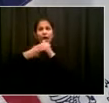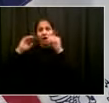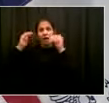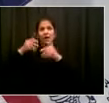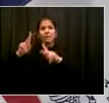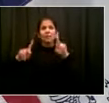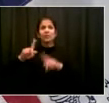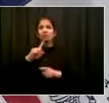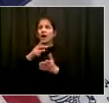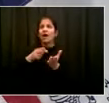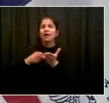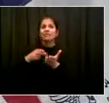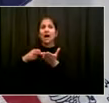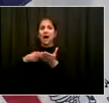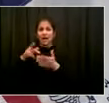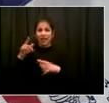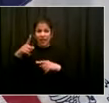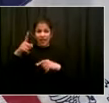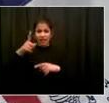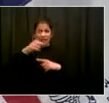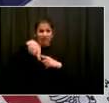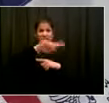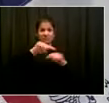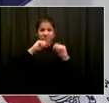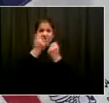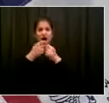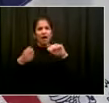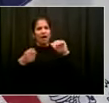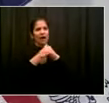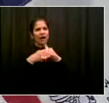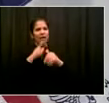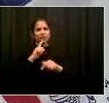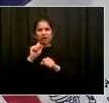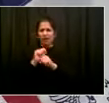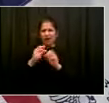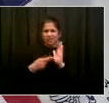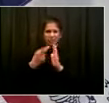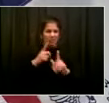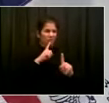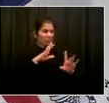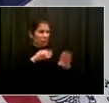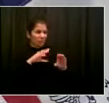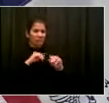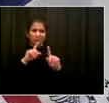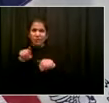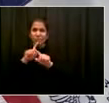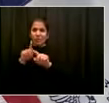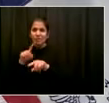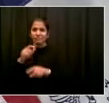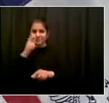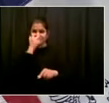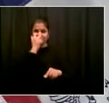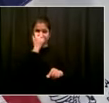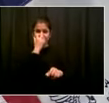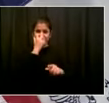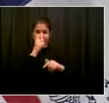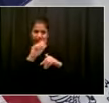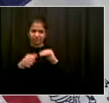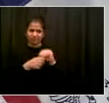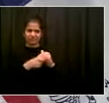cover up the truth. I mean, we've gotten report after report of purposeful efforts to cover up the facts